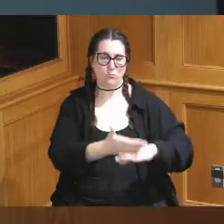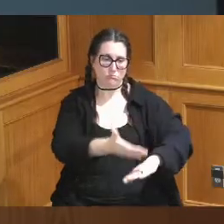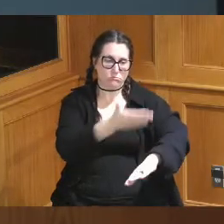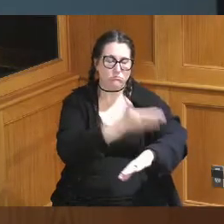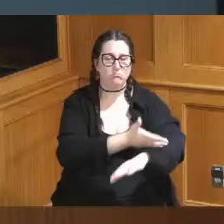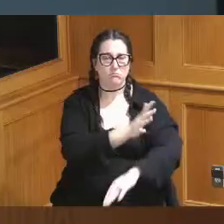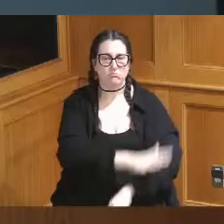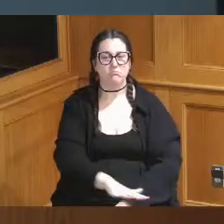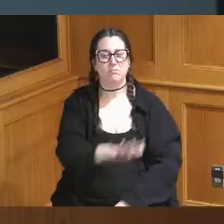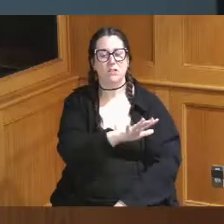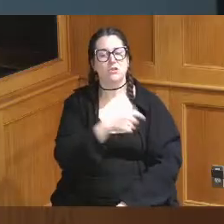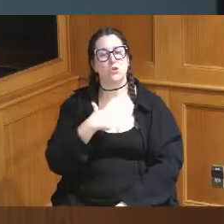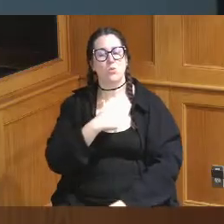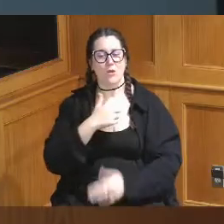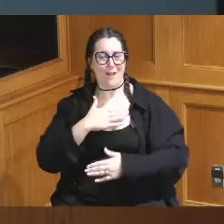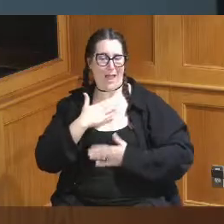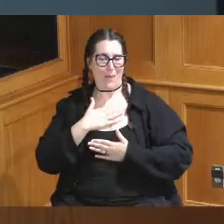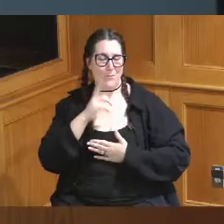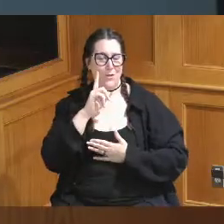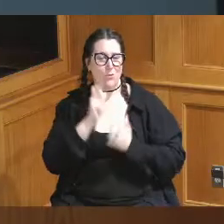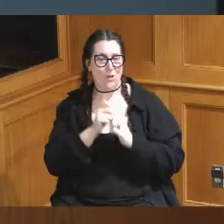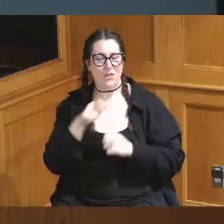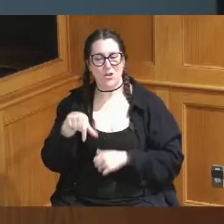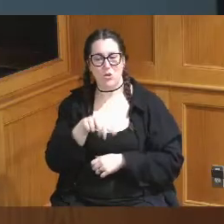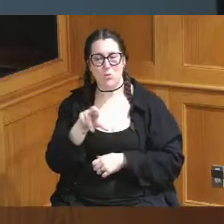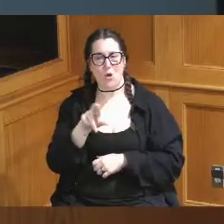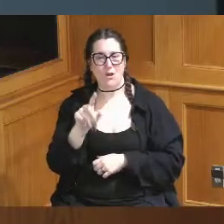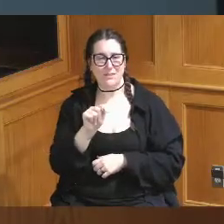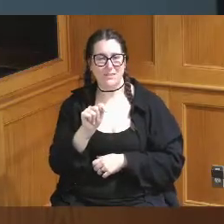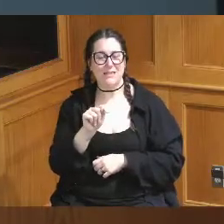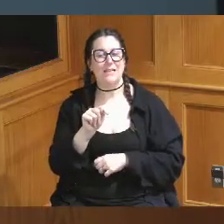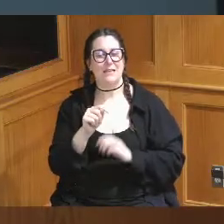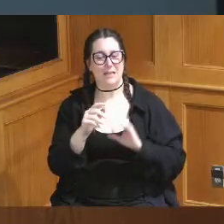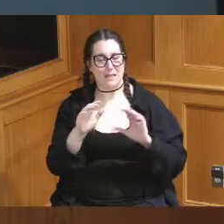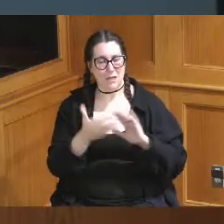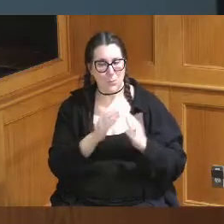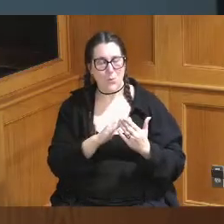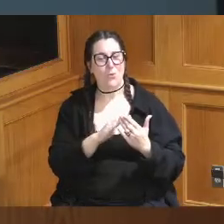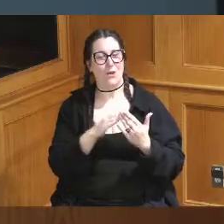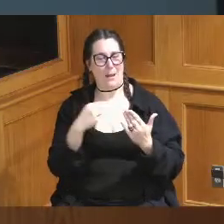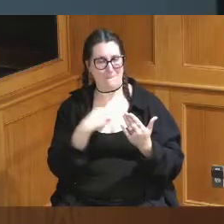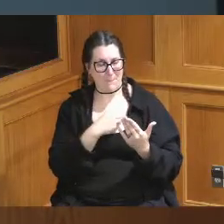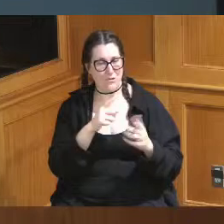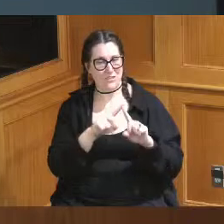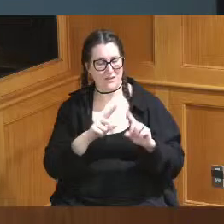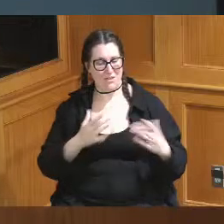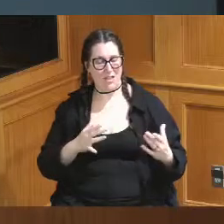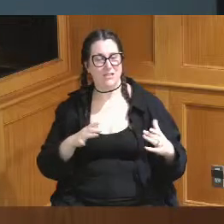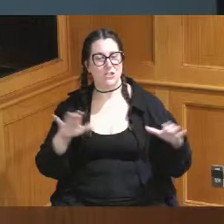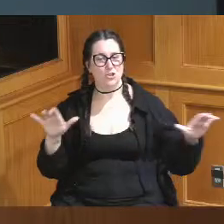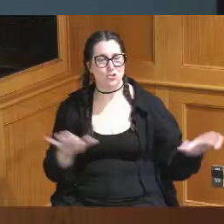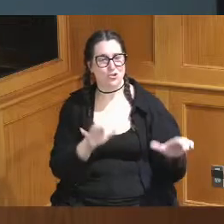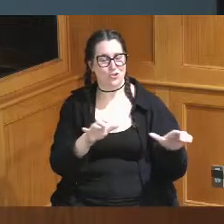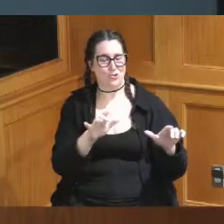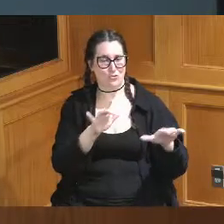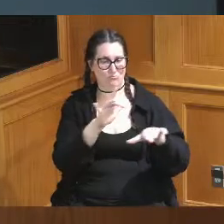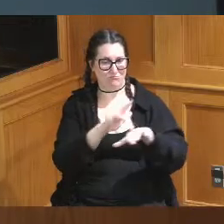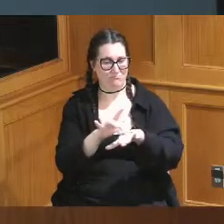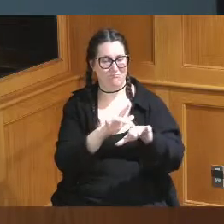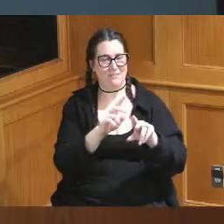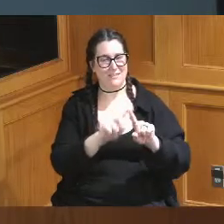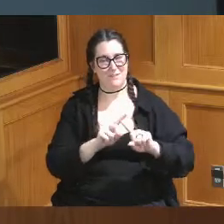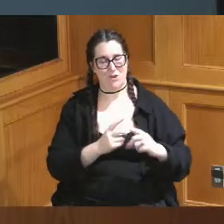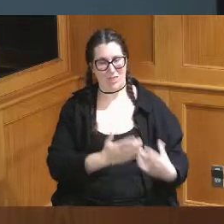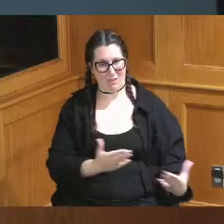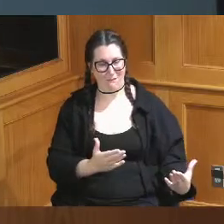was grateful for the opportunity to go out with the QRT and community members in that effort. The other thing is